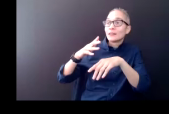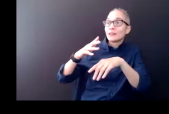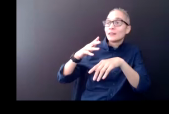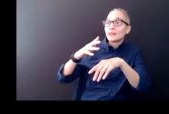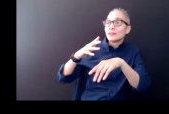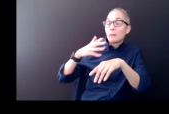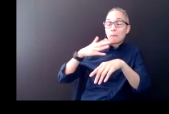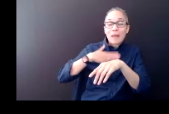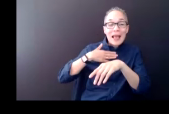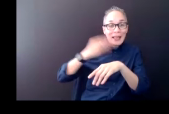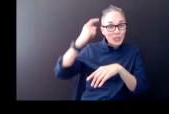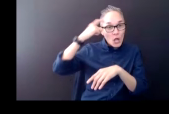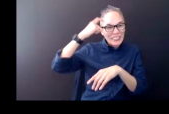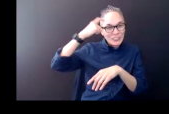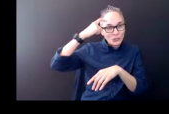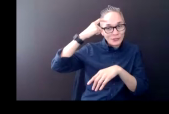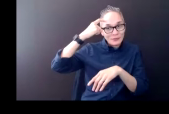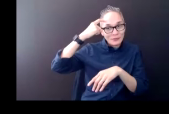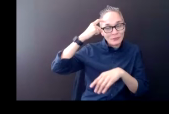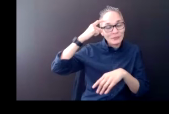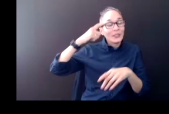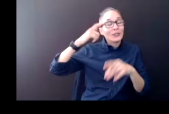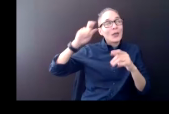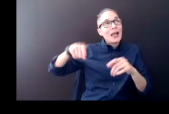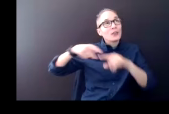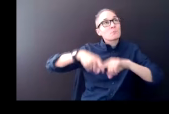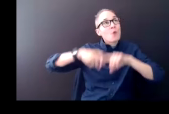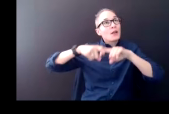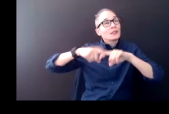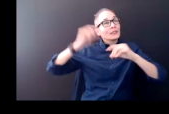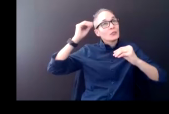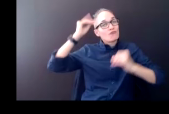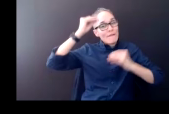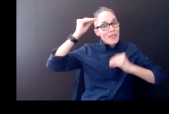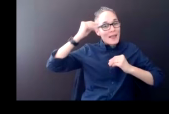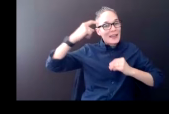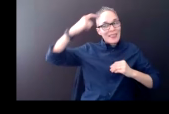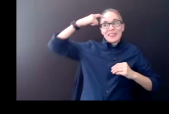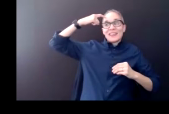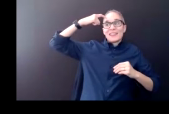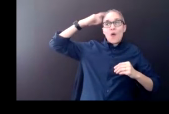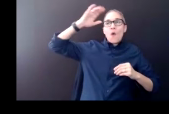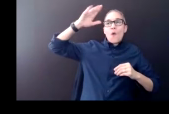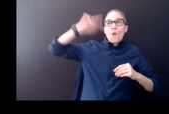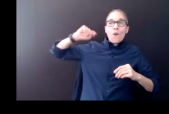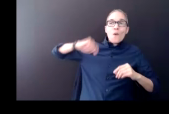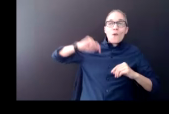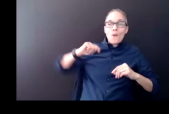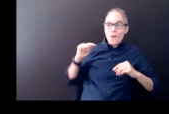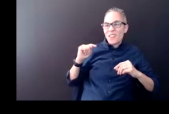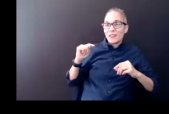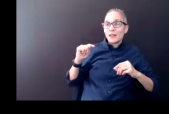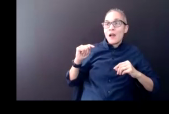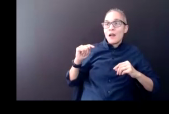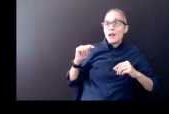I'm outsourcing that part. And so I needed to take some time to reflect on that and try to go back to the beginning, the basics of